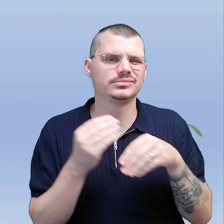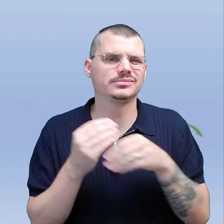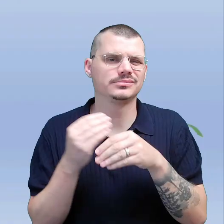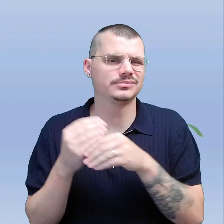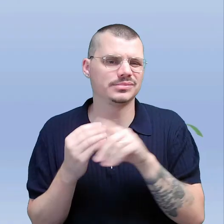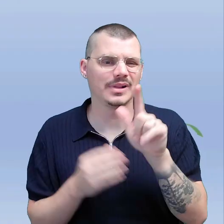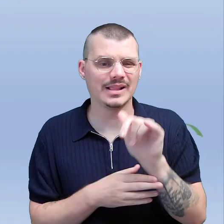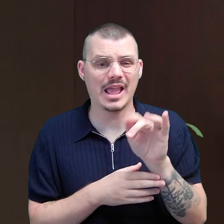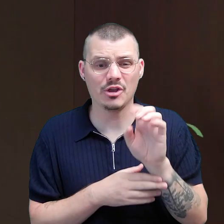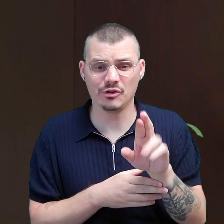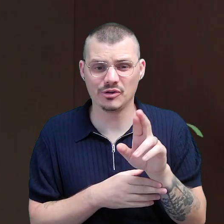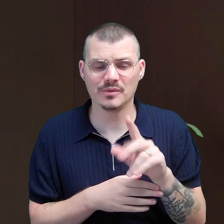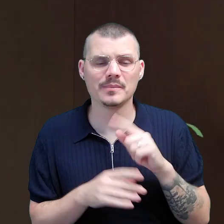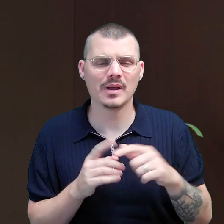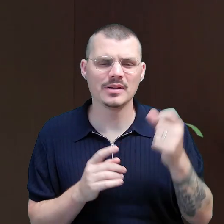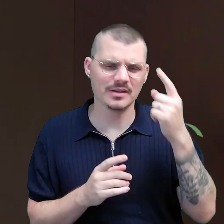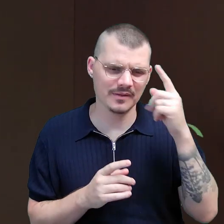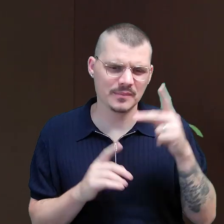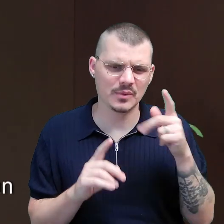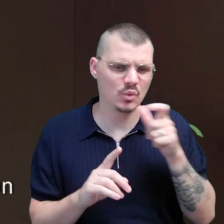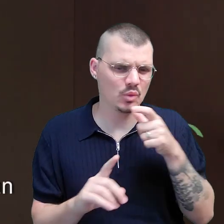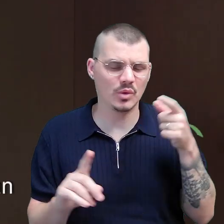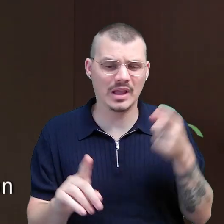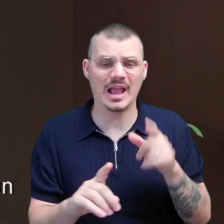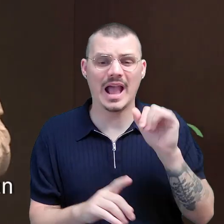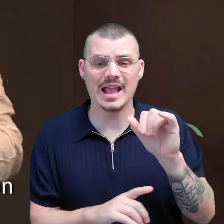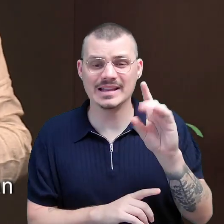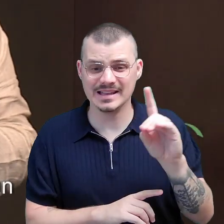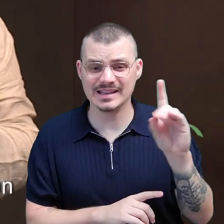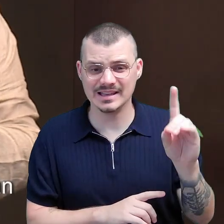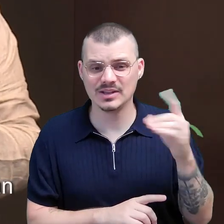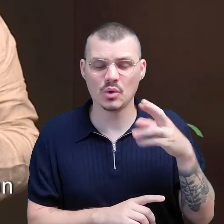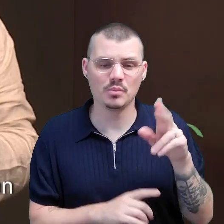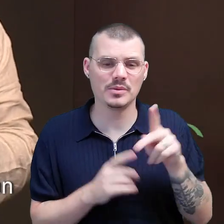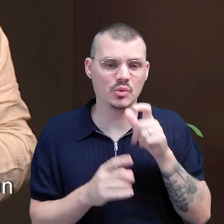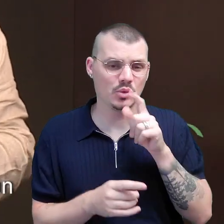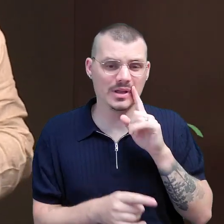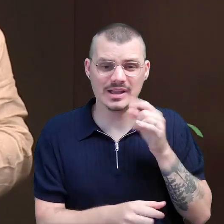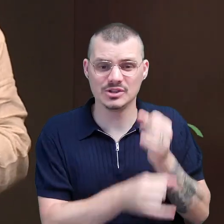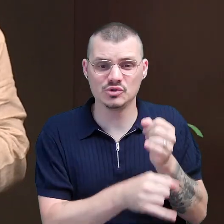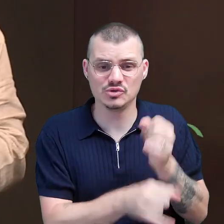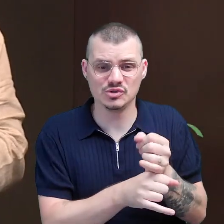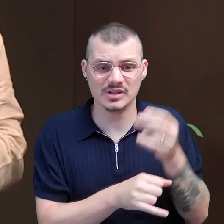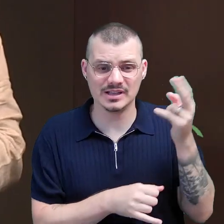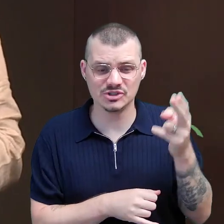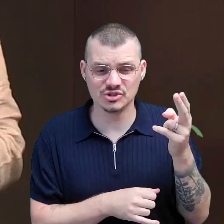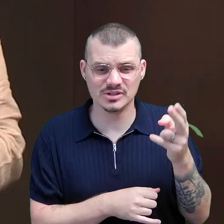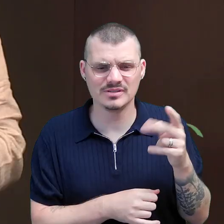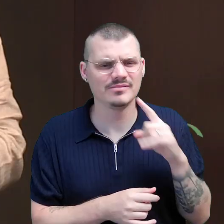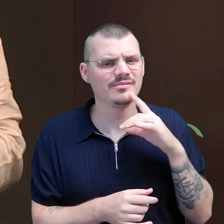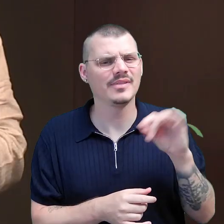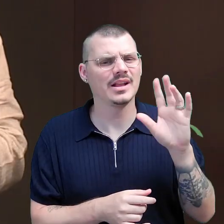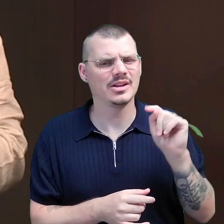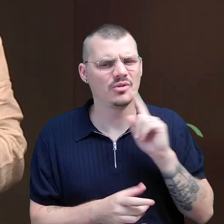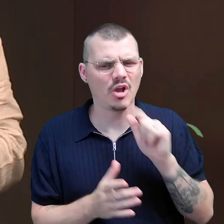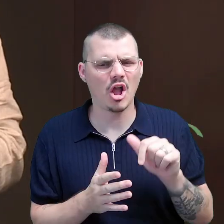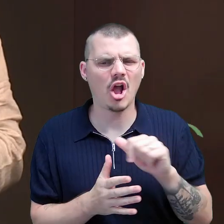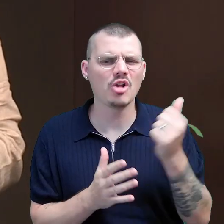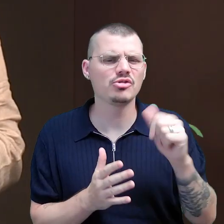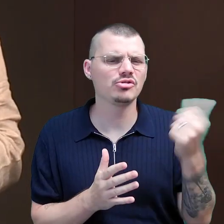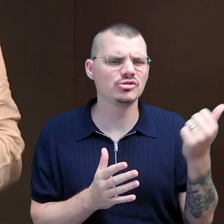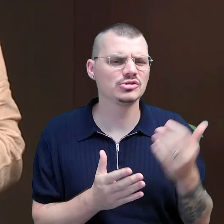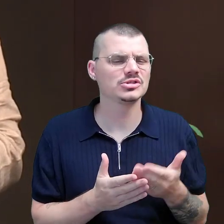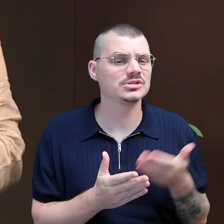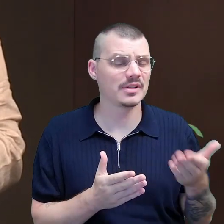extra layers. However, for people specifically with IDD and people with an institutional history, it turned out to be